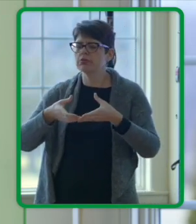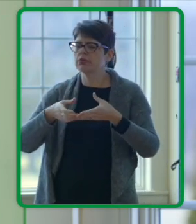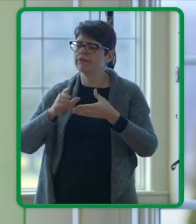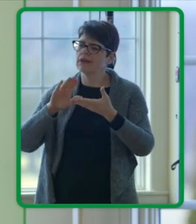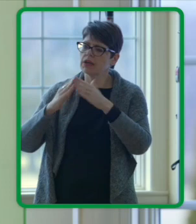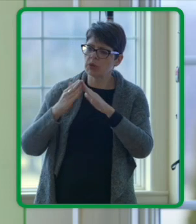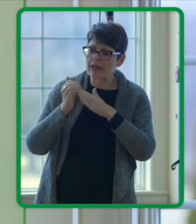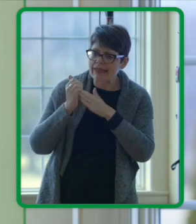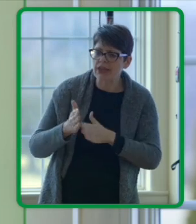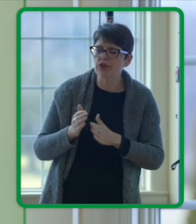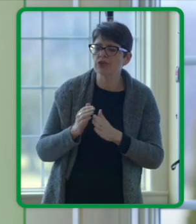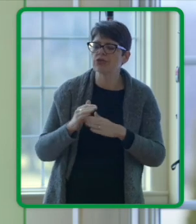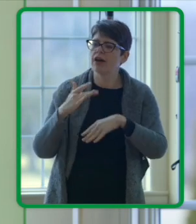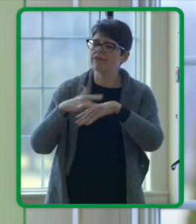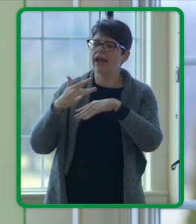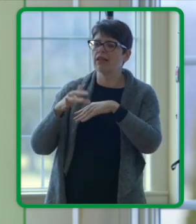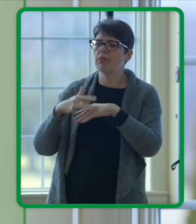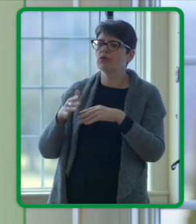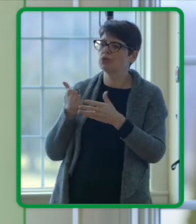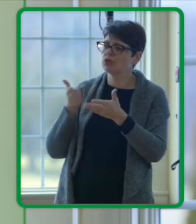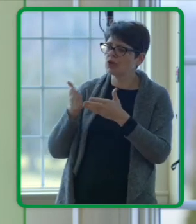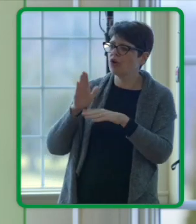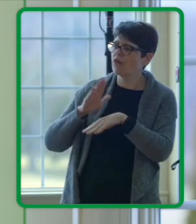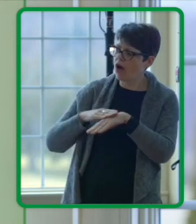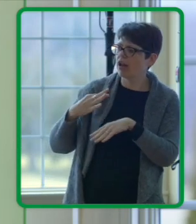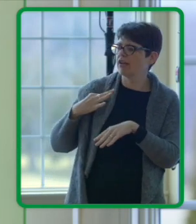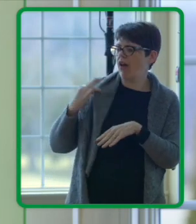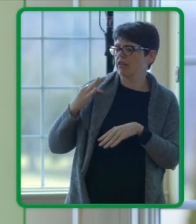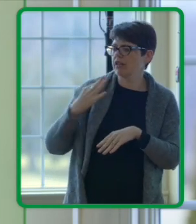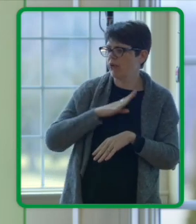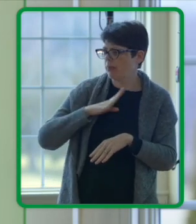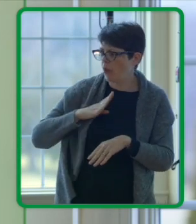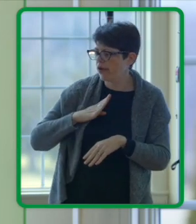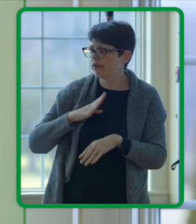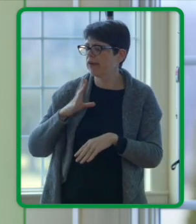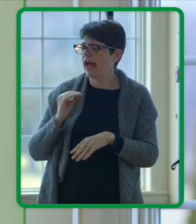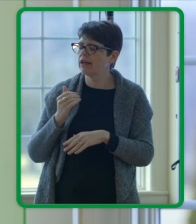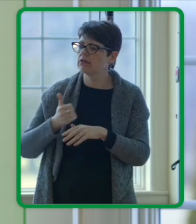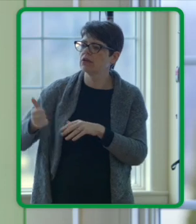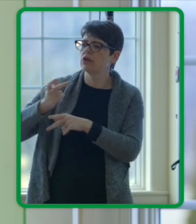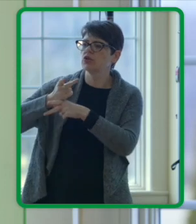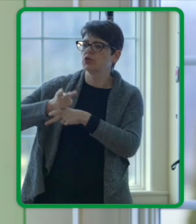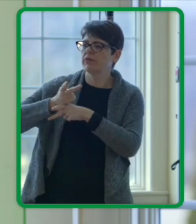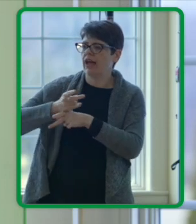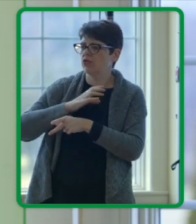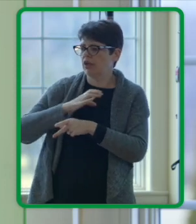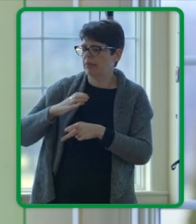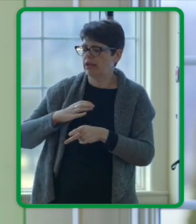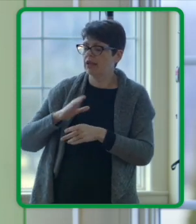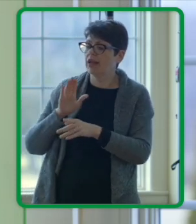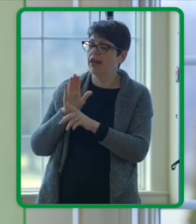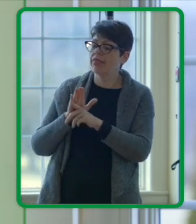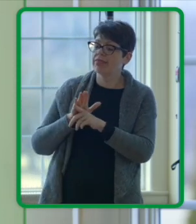leaders serving on our board, volunteering on our board, and our supervisory committee. Their backgrounds